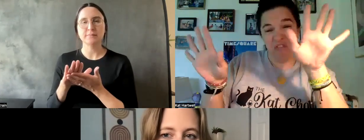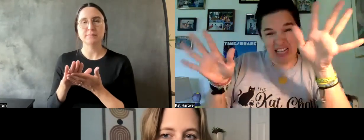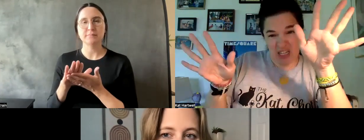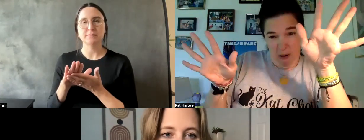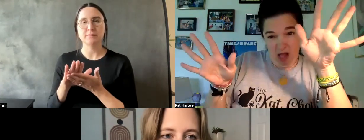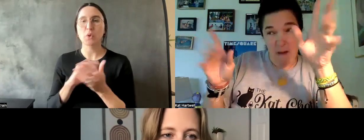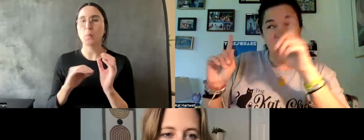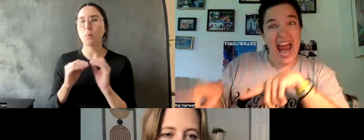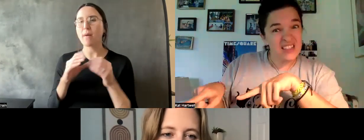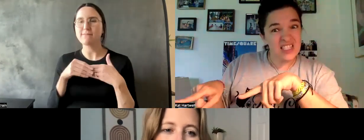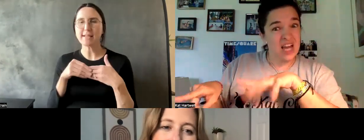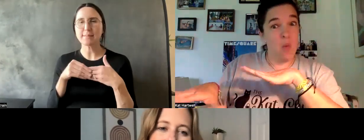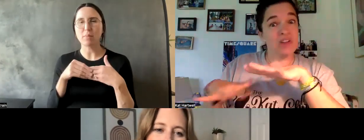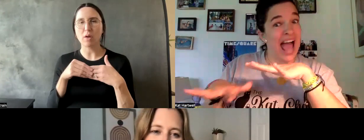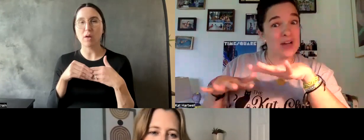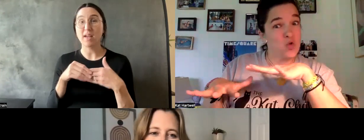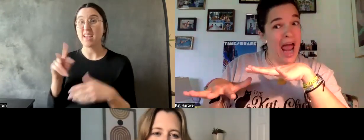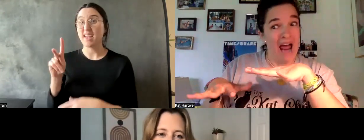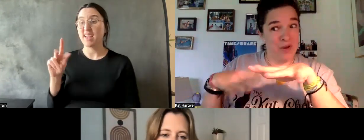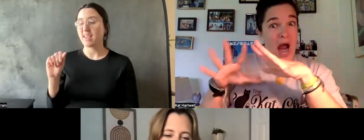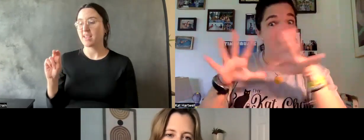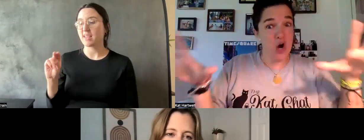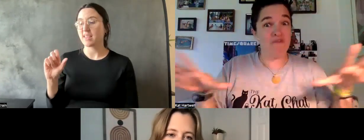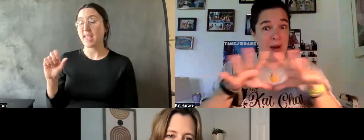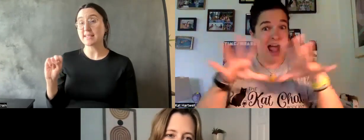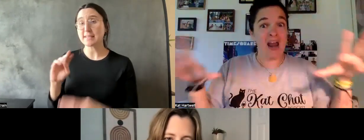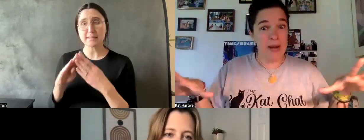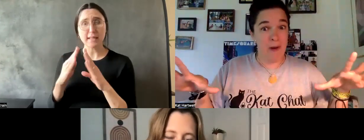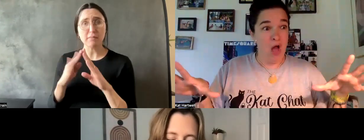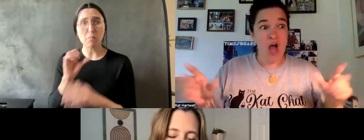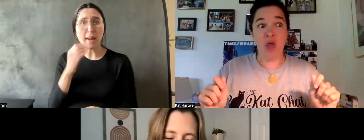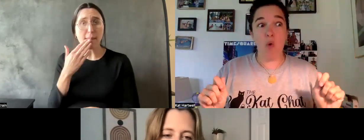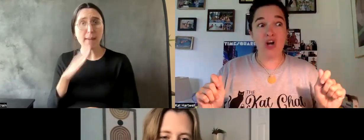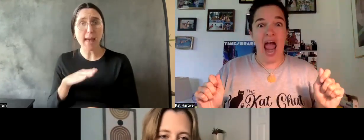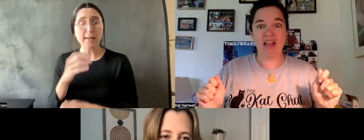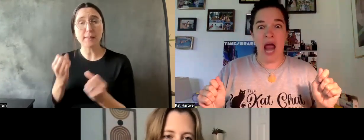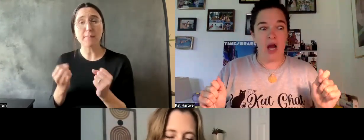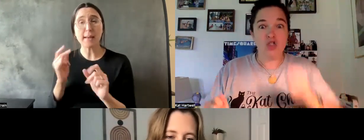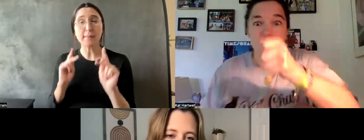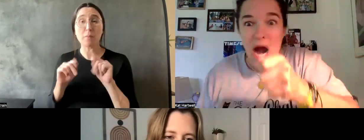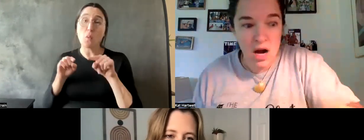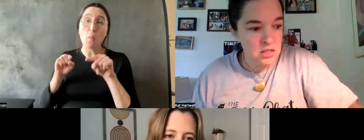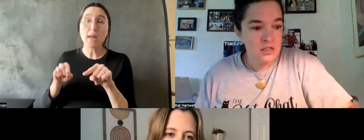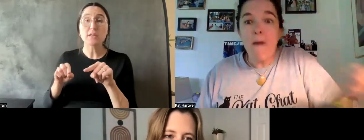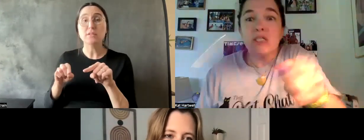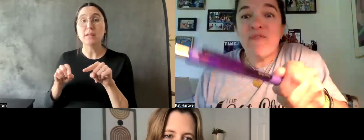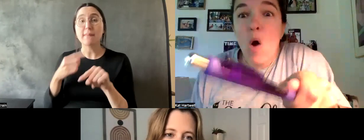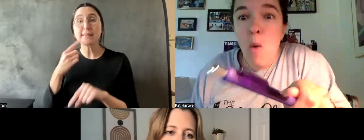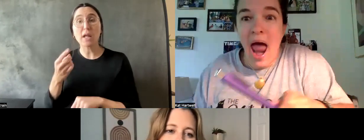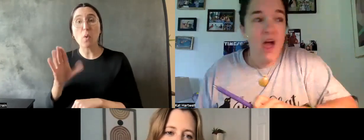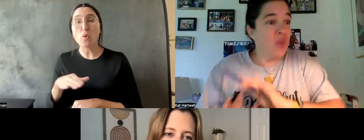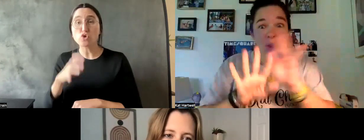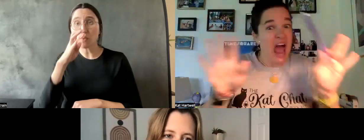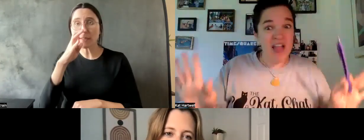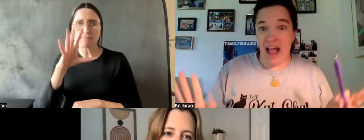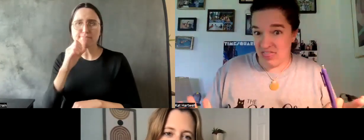more flexible. But Kansas yeah, City was not too bad from I've heard from a lot of people. They were yeah, not like, Rick, put your phone